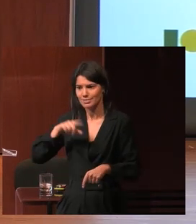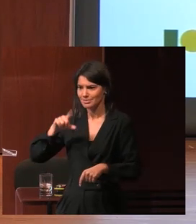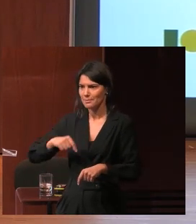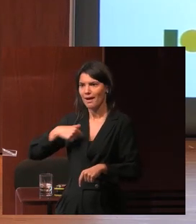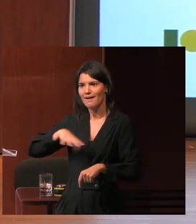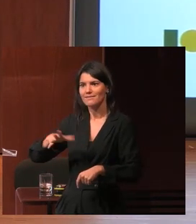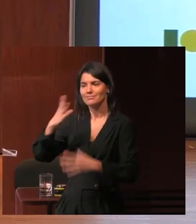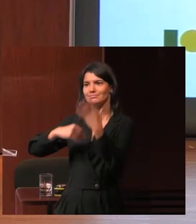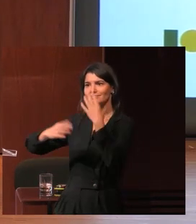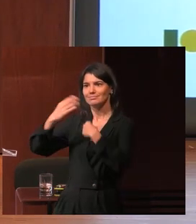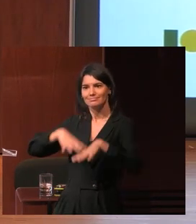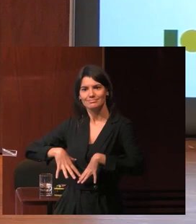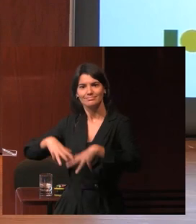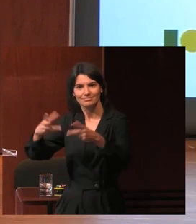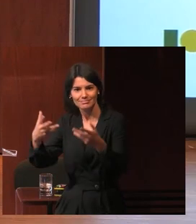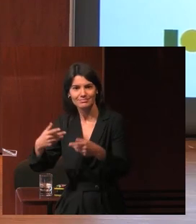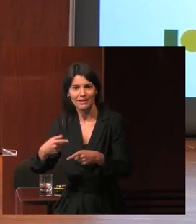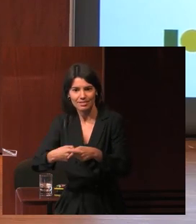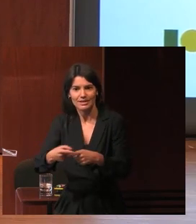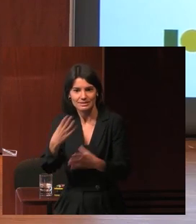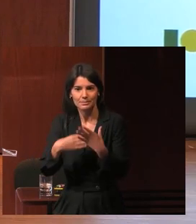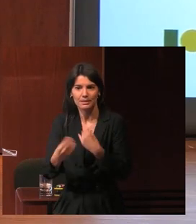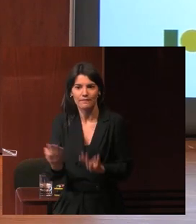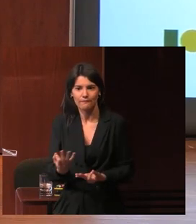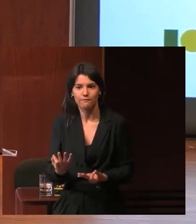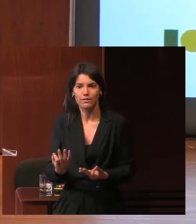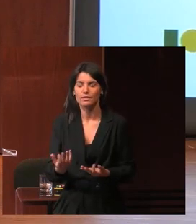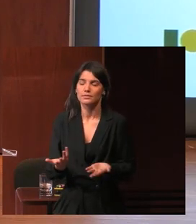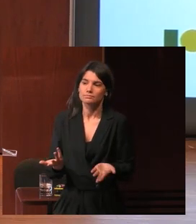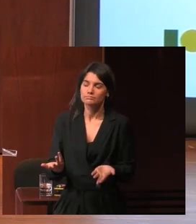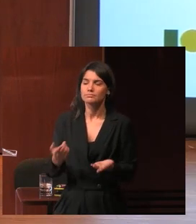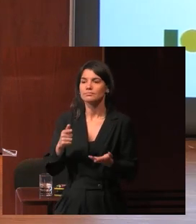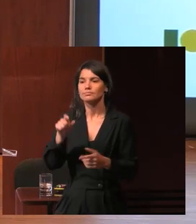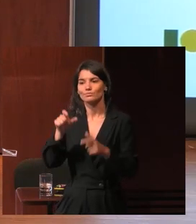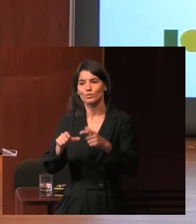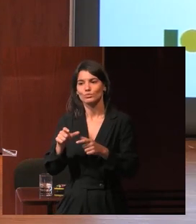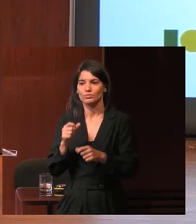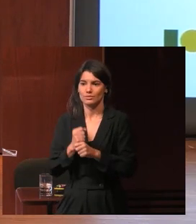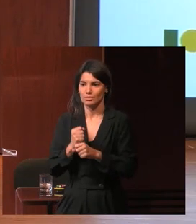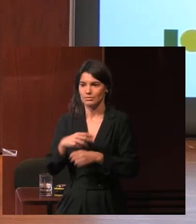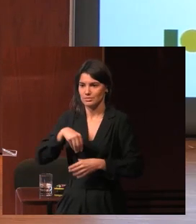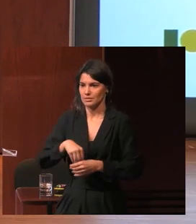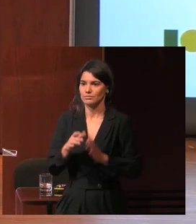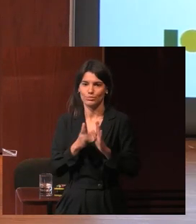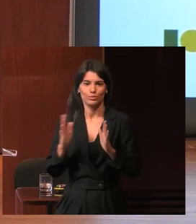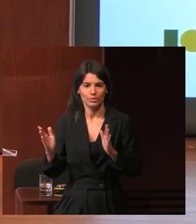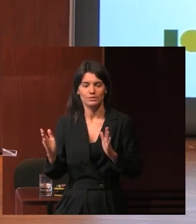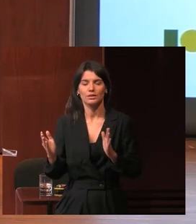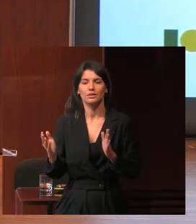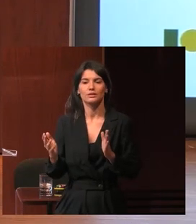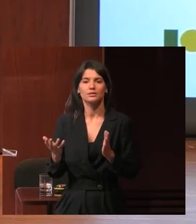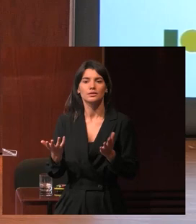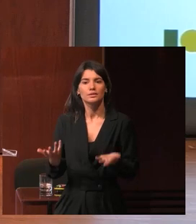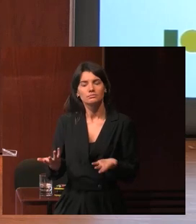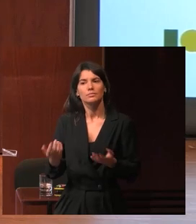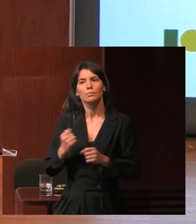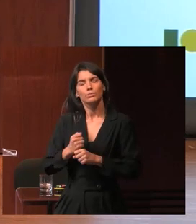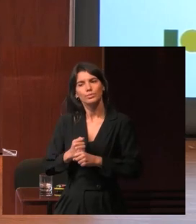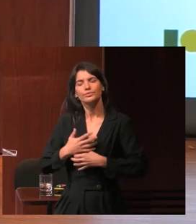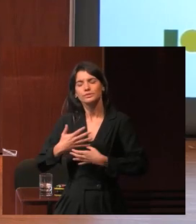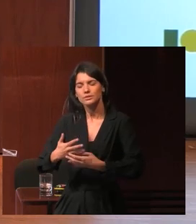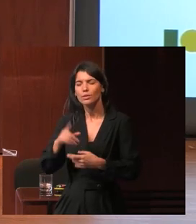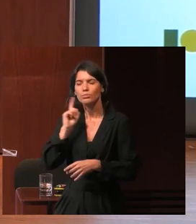learning. So librarians are, I think, a very important profession that promotes